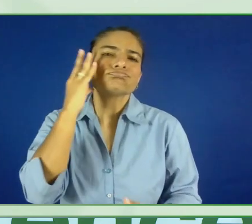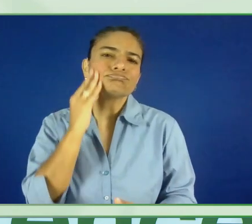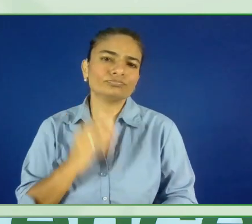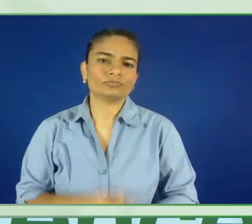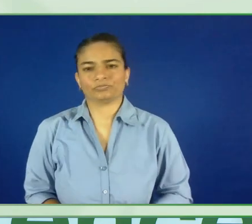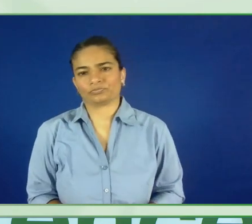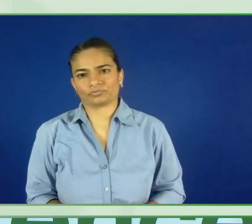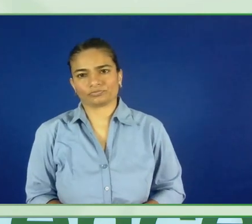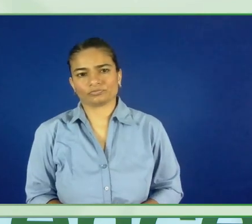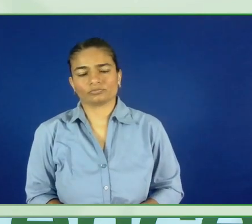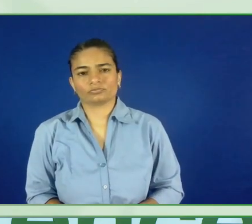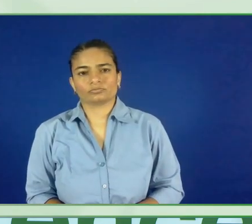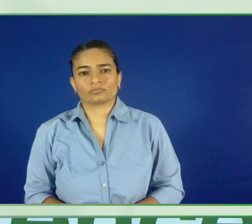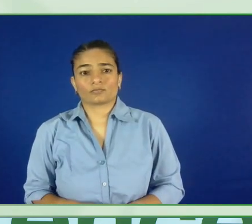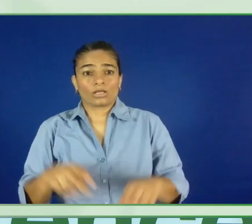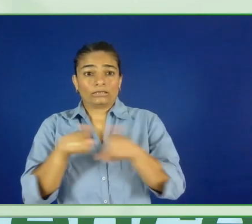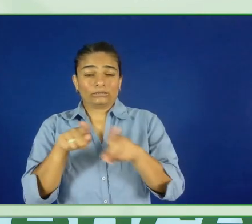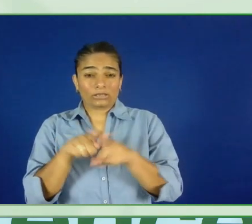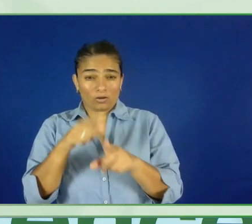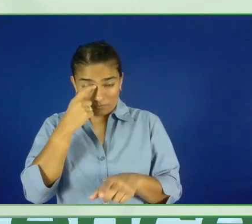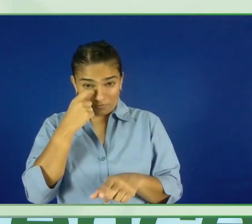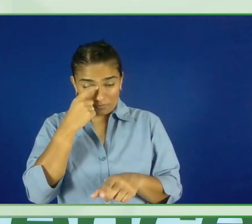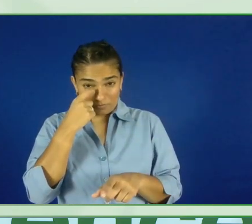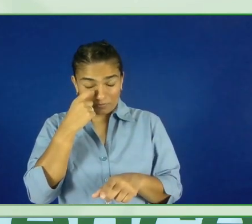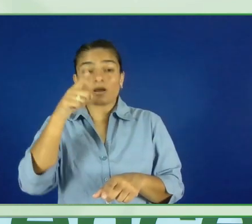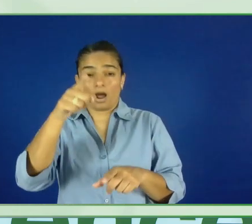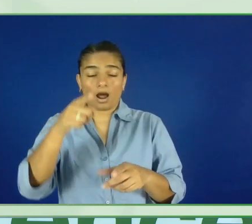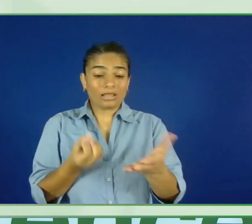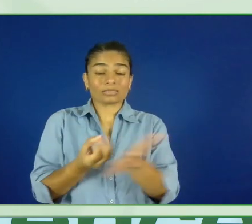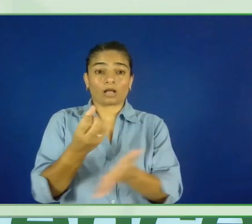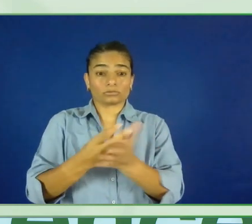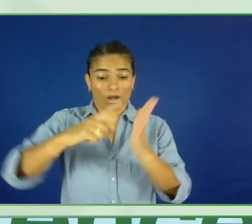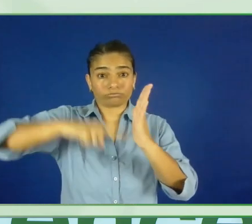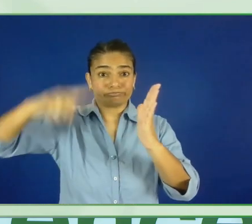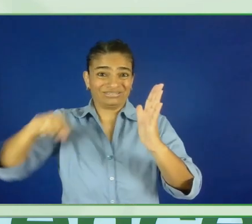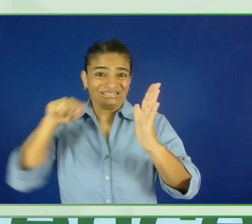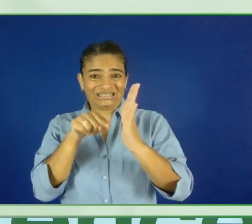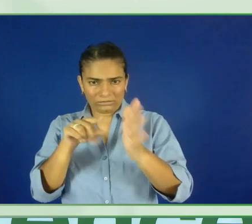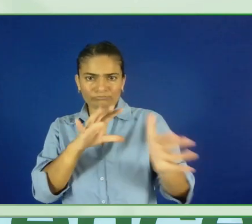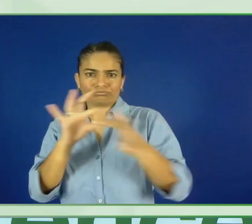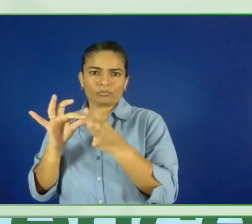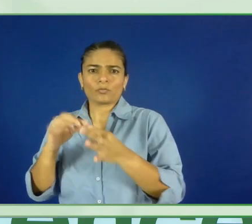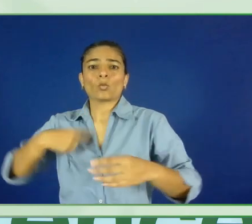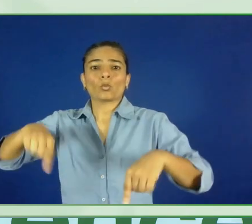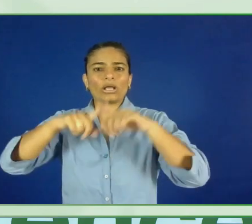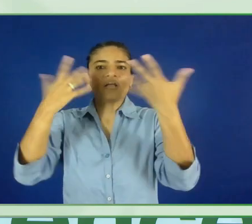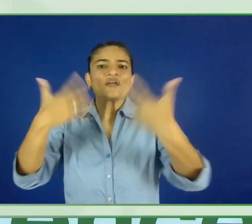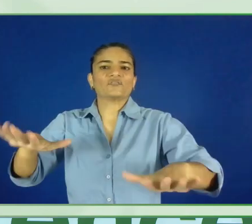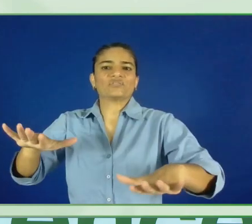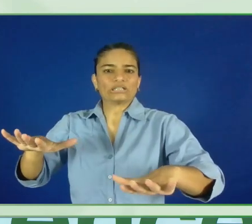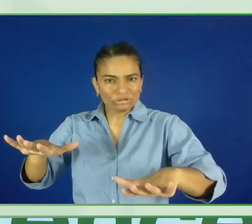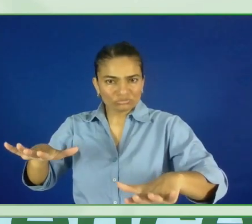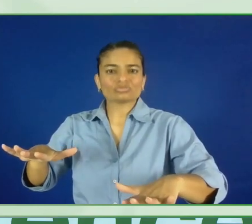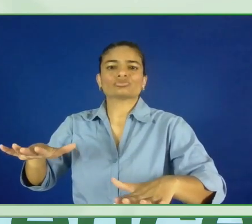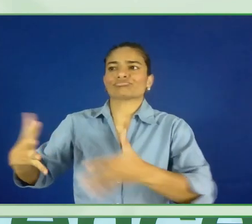awarded 960 innovative solutions and projects in the past 12 years. We have almost 4,000